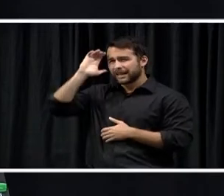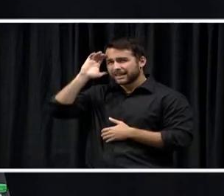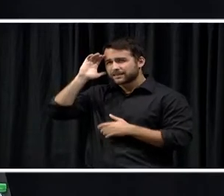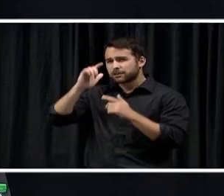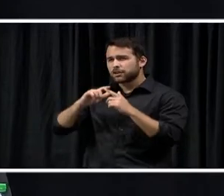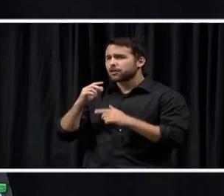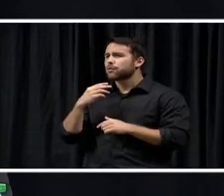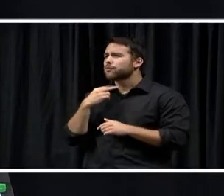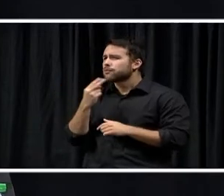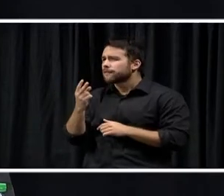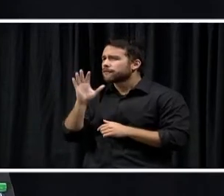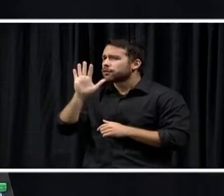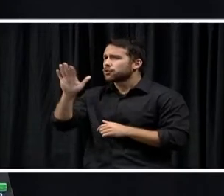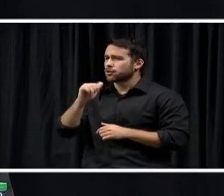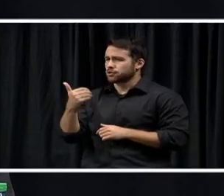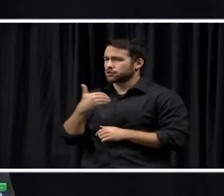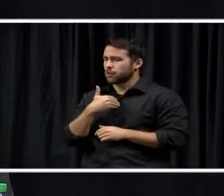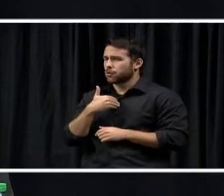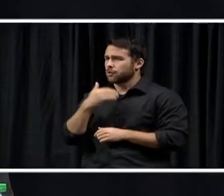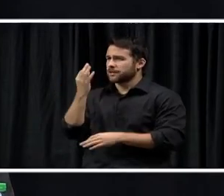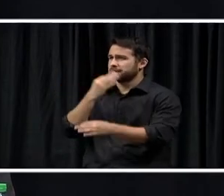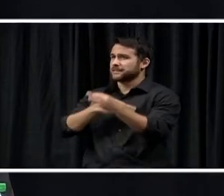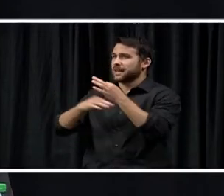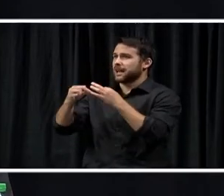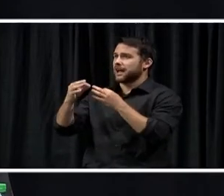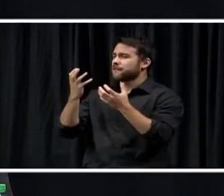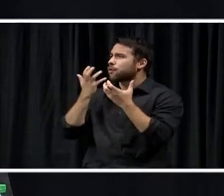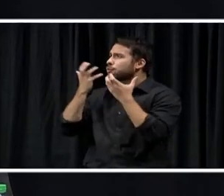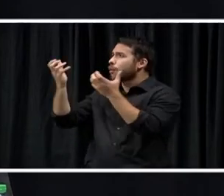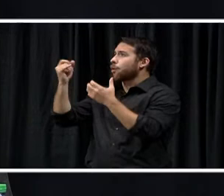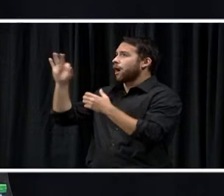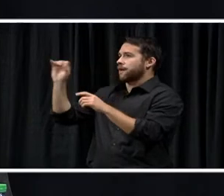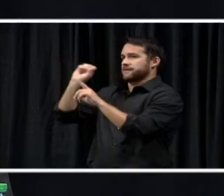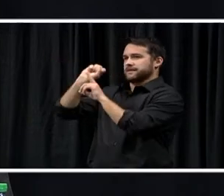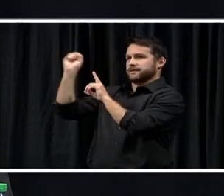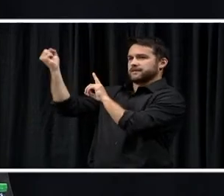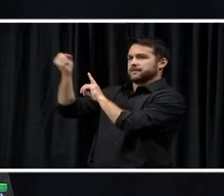soul rather than the roar of society.